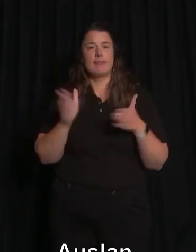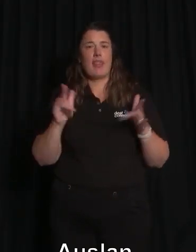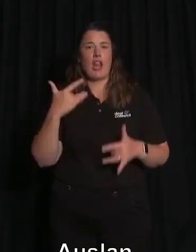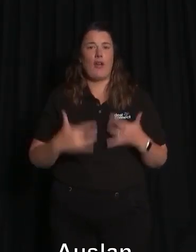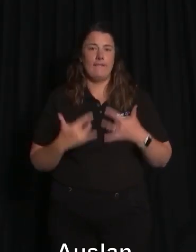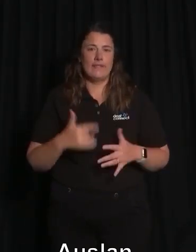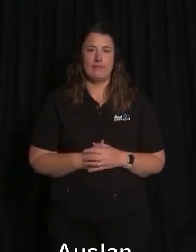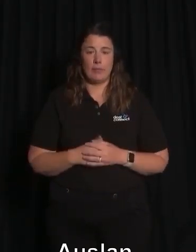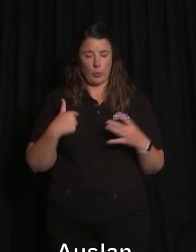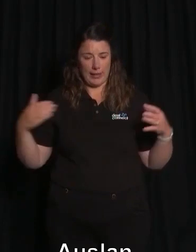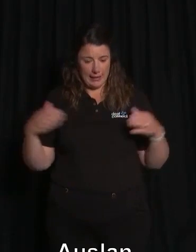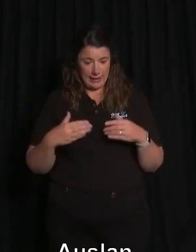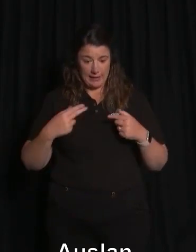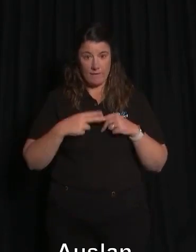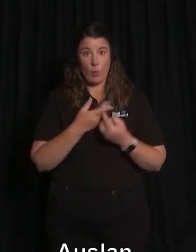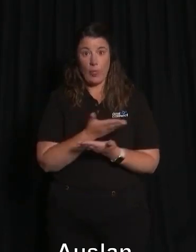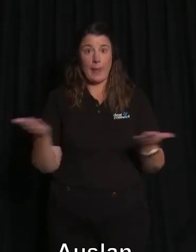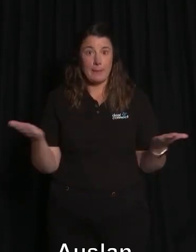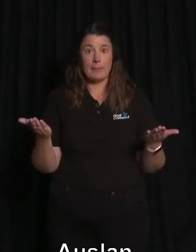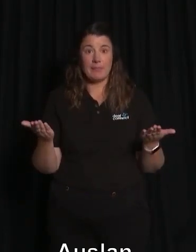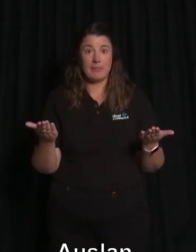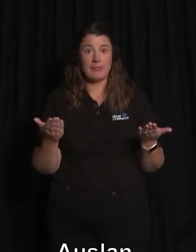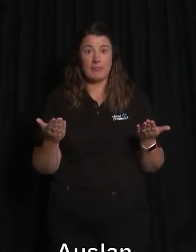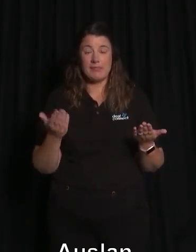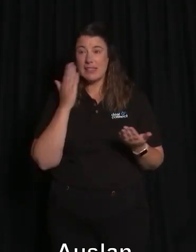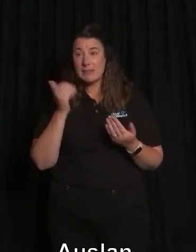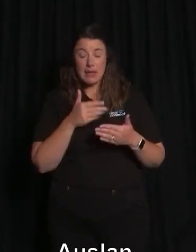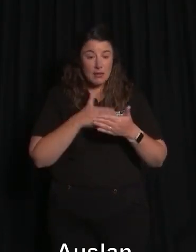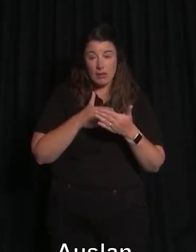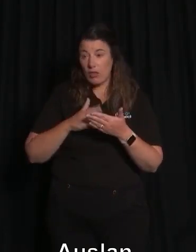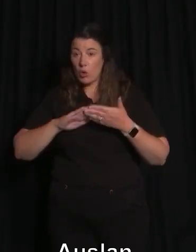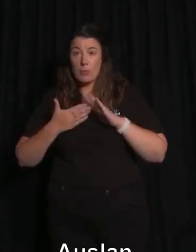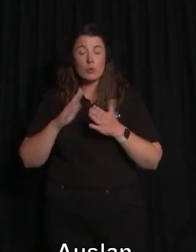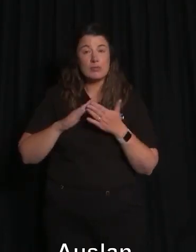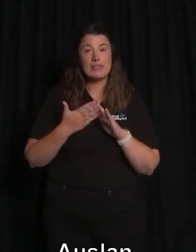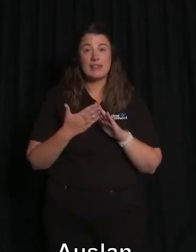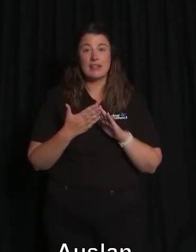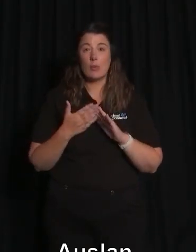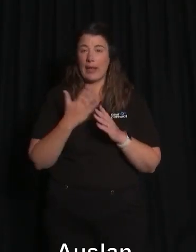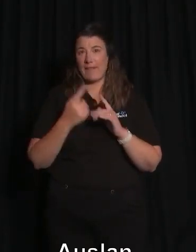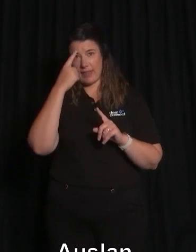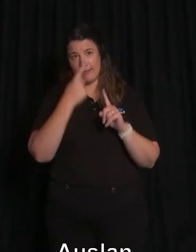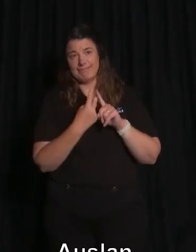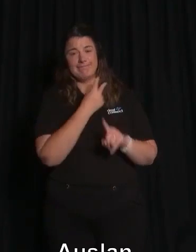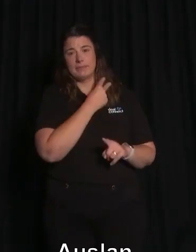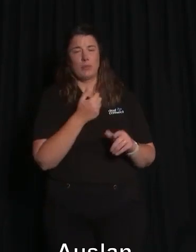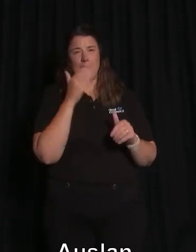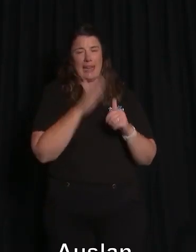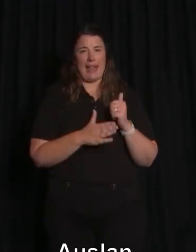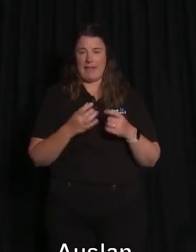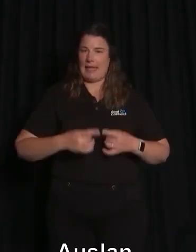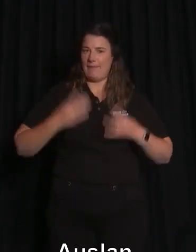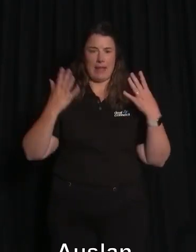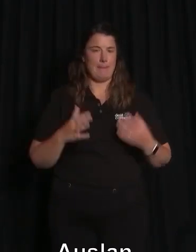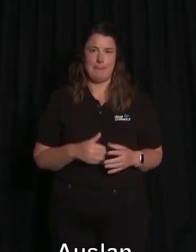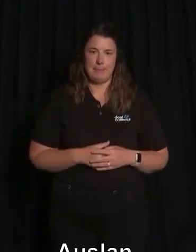for them, because no matter the barriers we face in the community, we never turn back. We never give